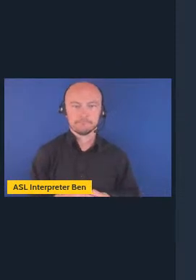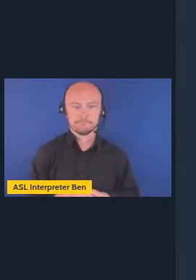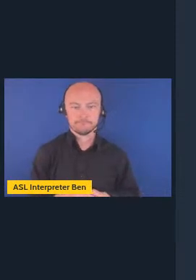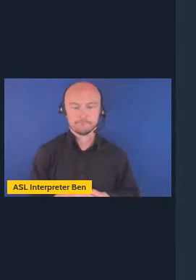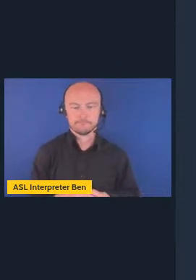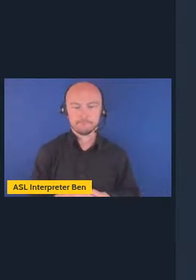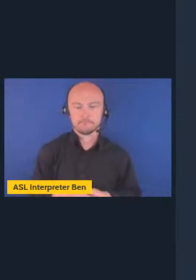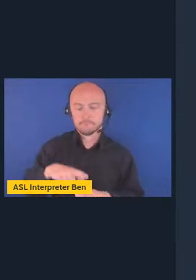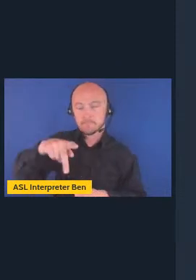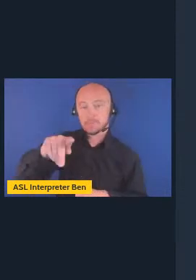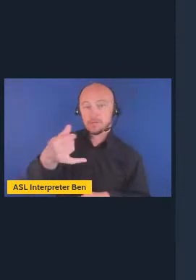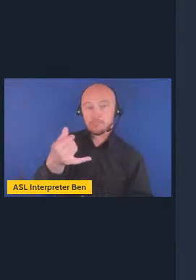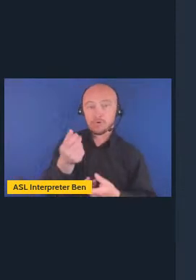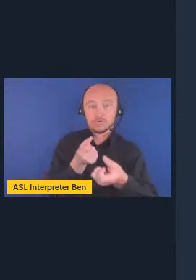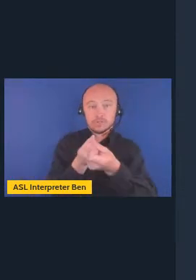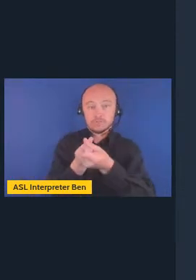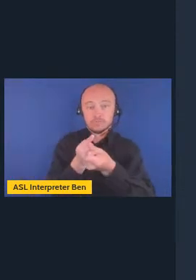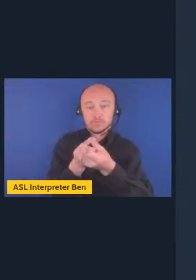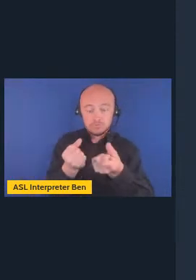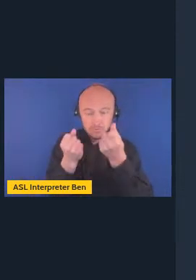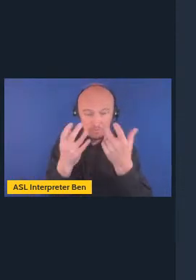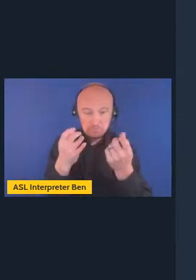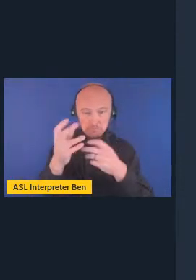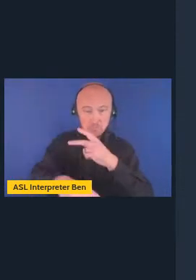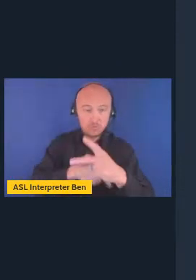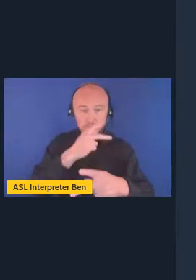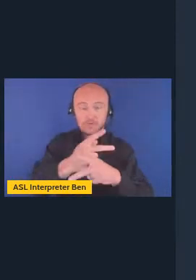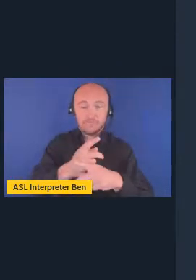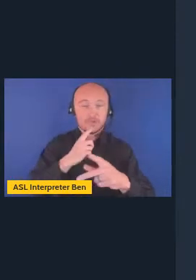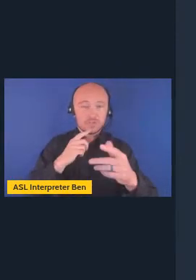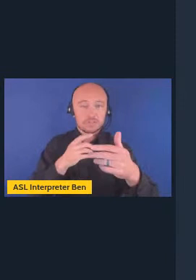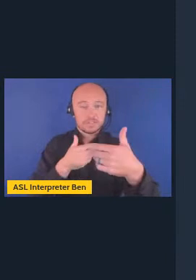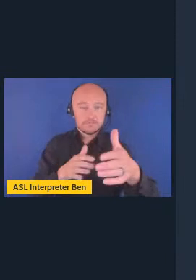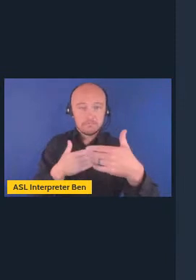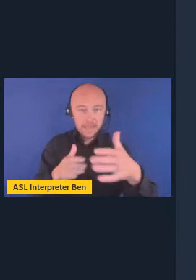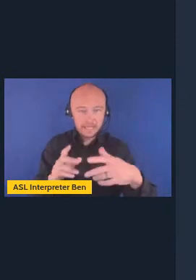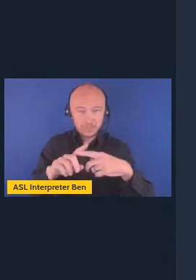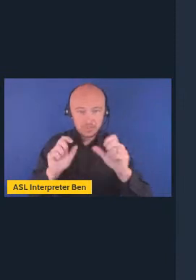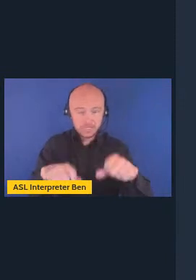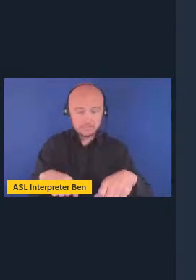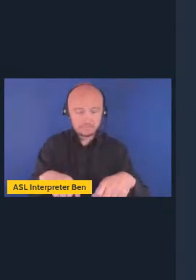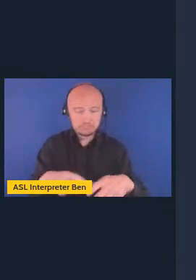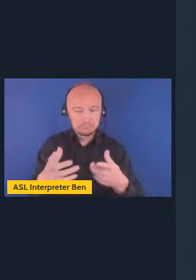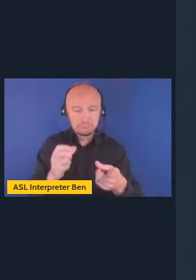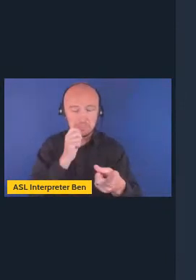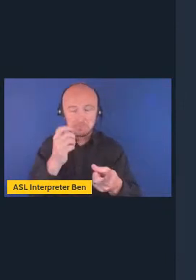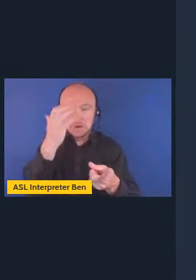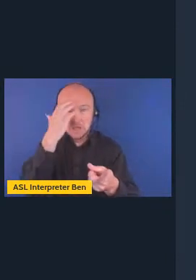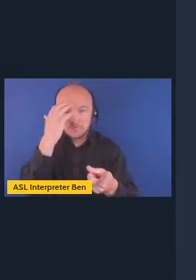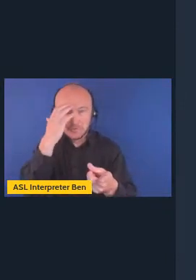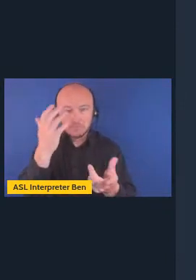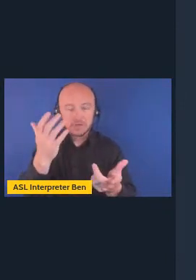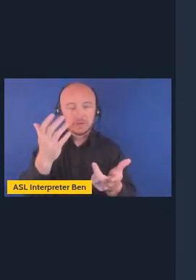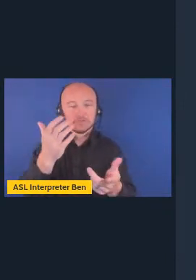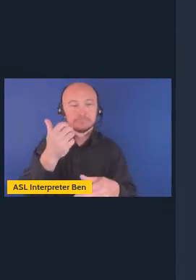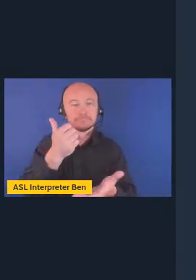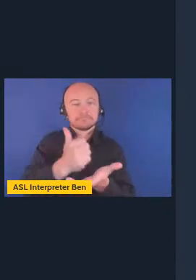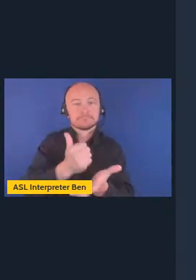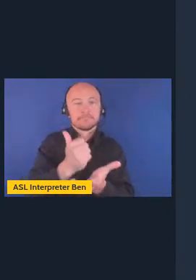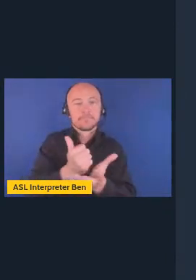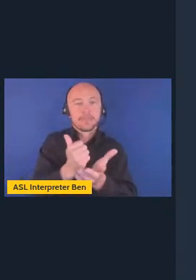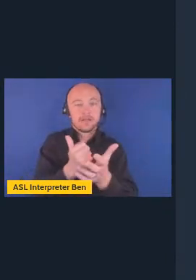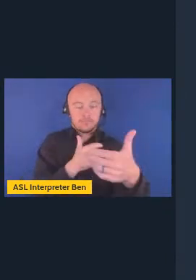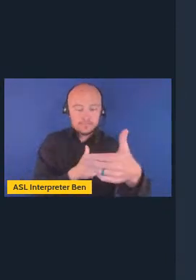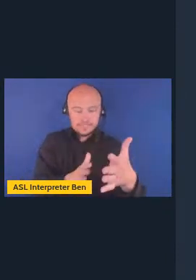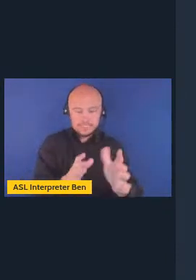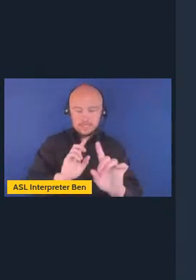Projen also supports managing multiple versions of a package. If you're not familiar with this feature, it helps maintainers to maintain multiple different